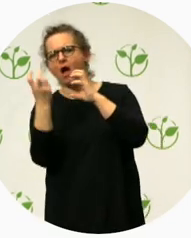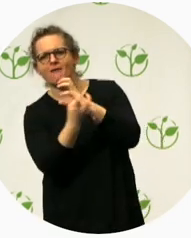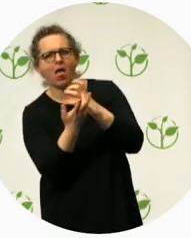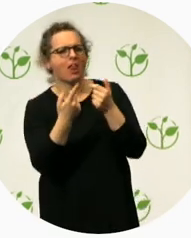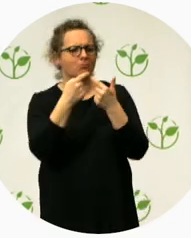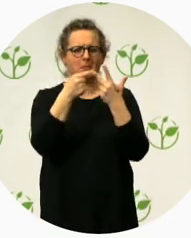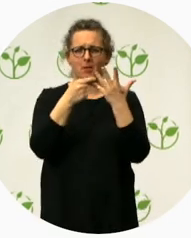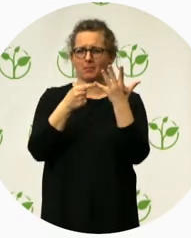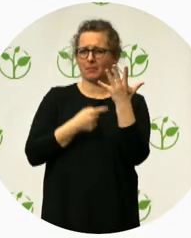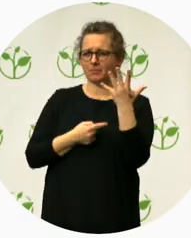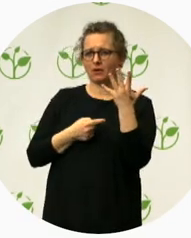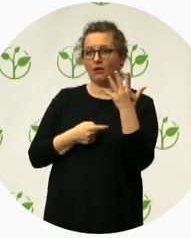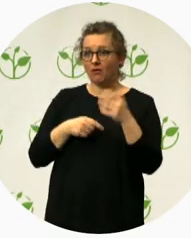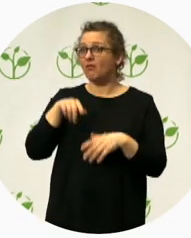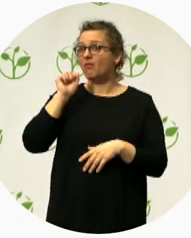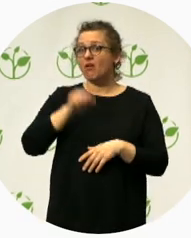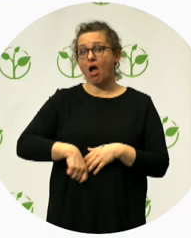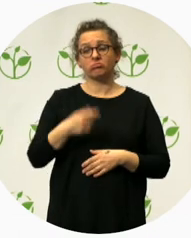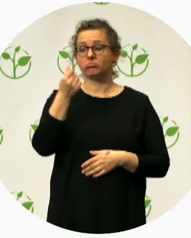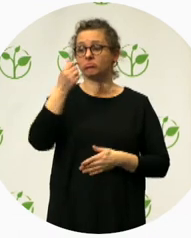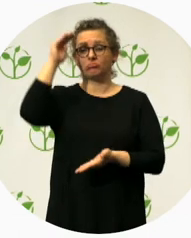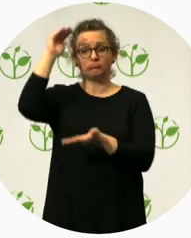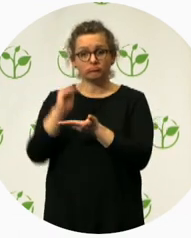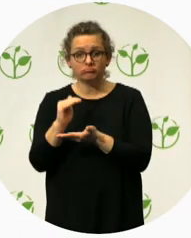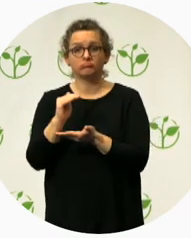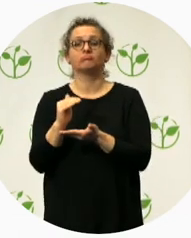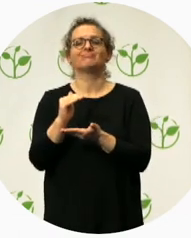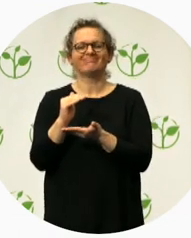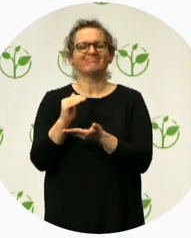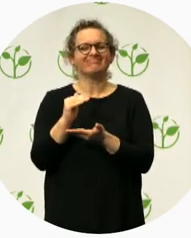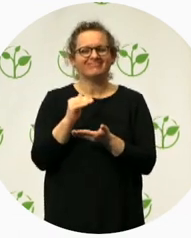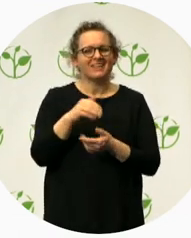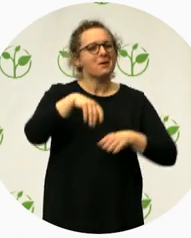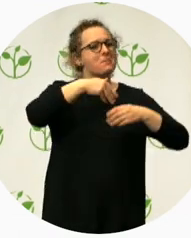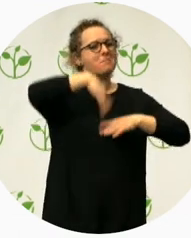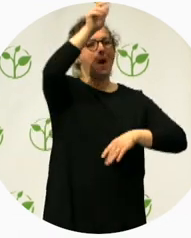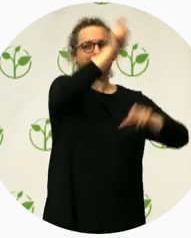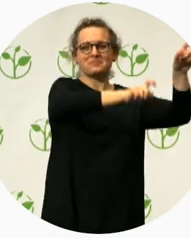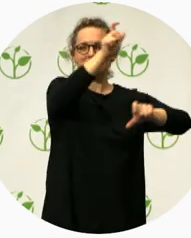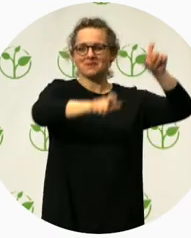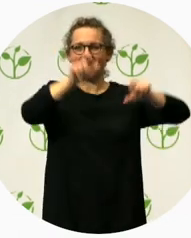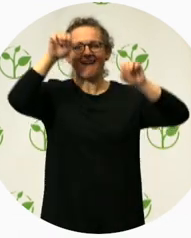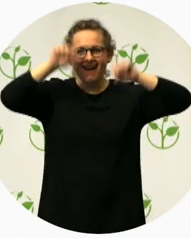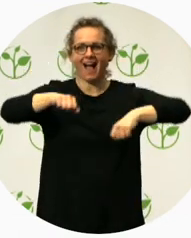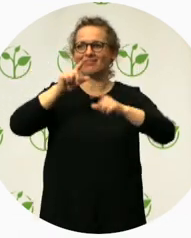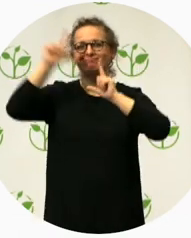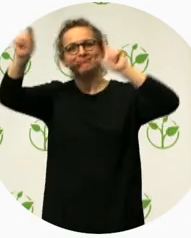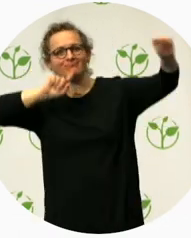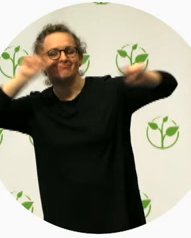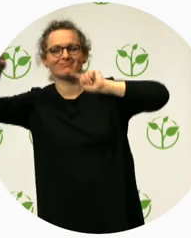markedly and makes them accessible for many. And when we start to link these concepts